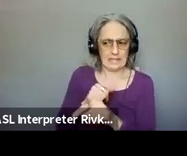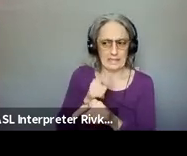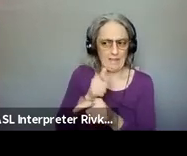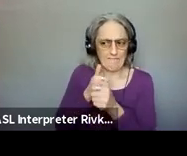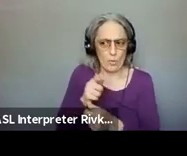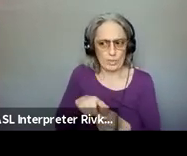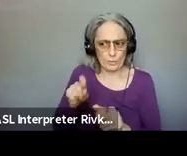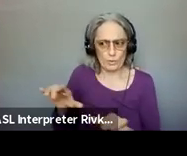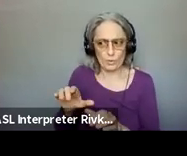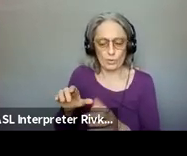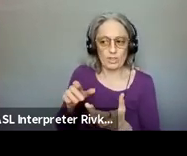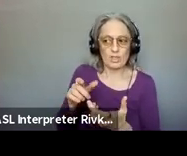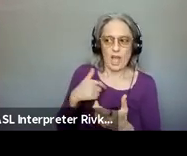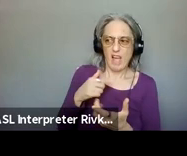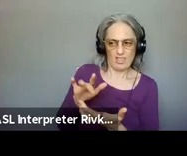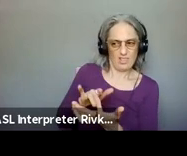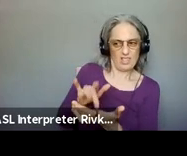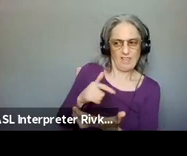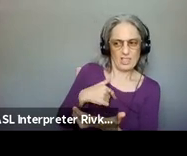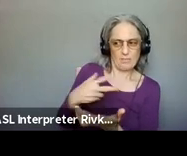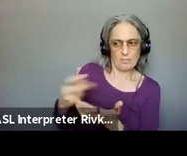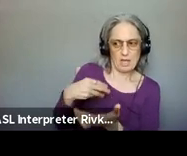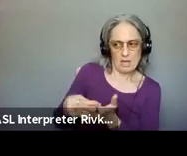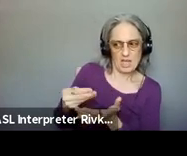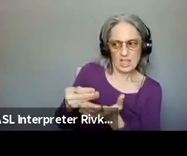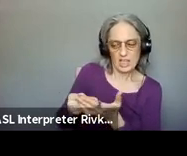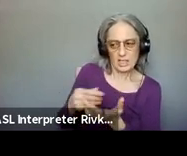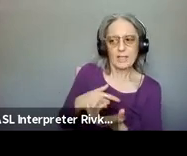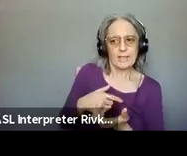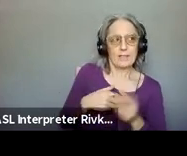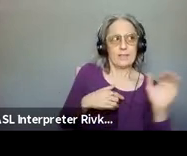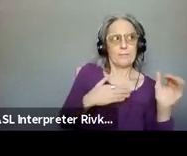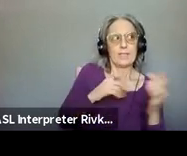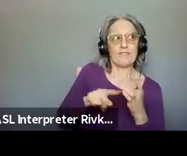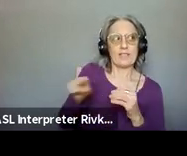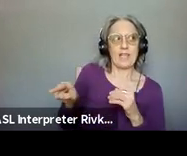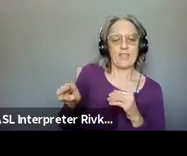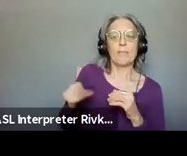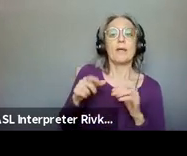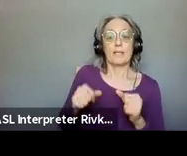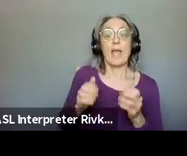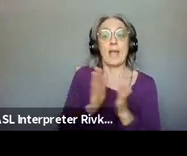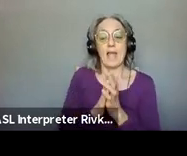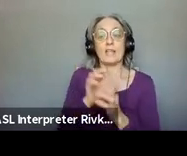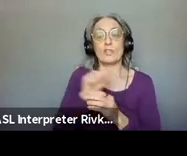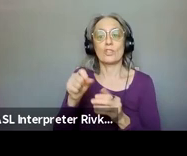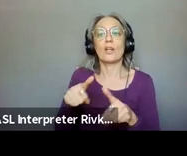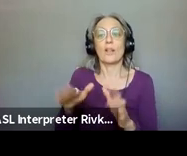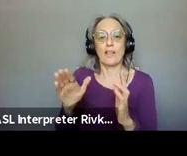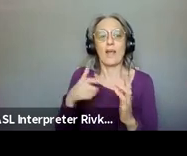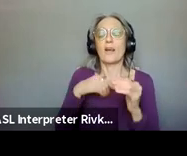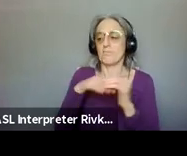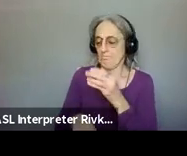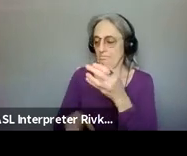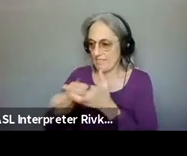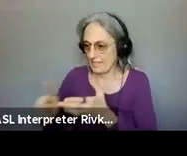is exploiting you financially or somebody you know, and you want them to do an investigation, we have the ability to request that Social Security allow us to do an investigation